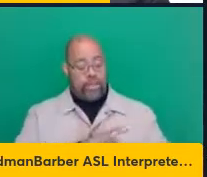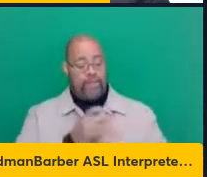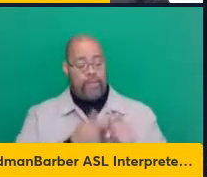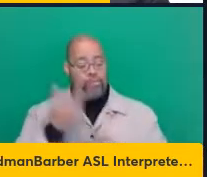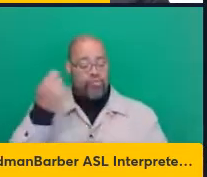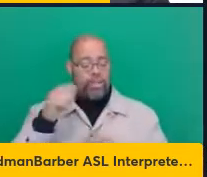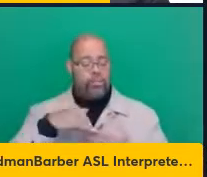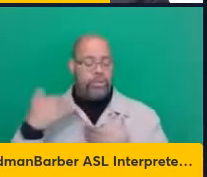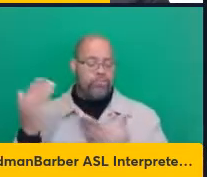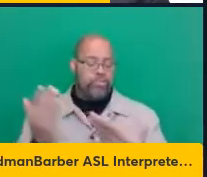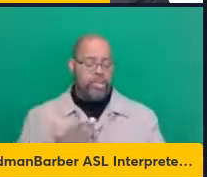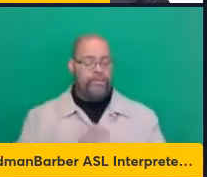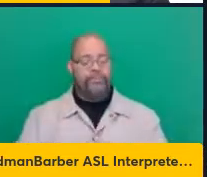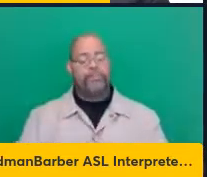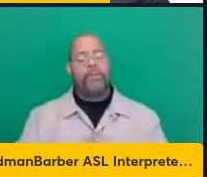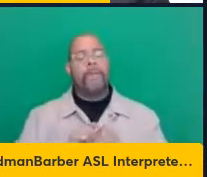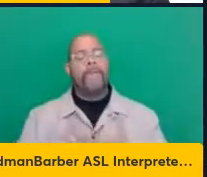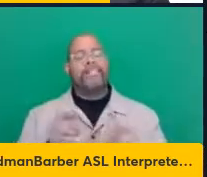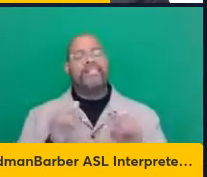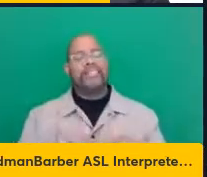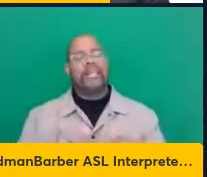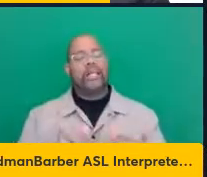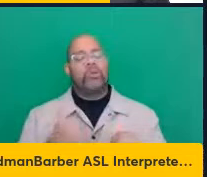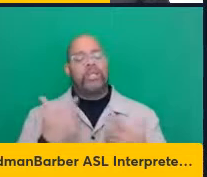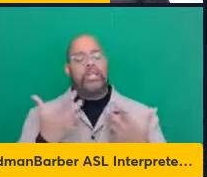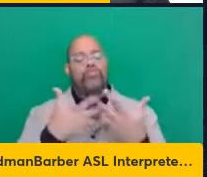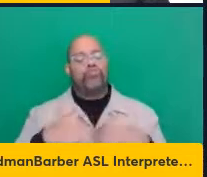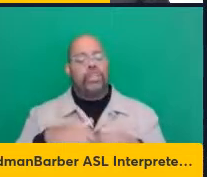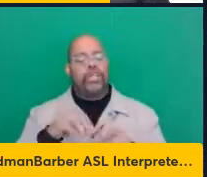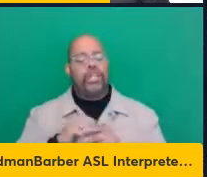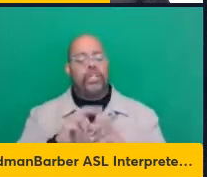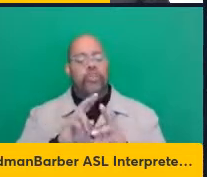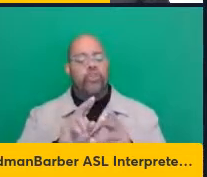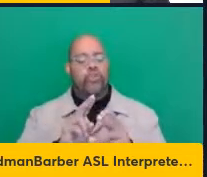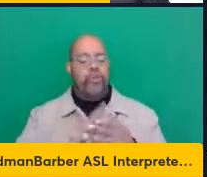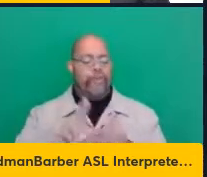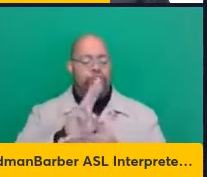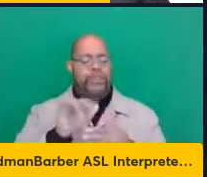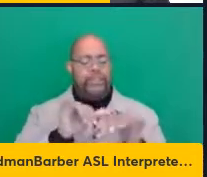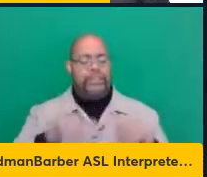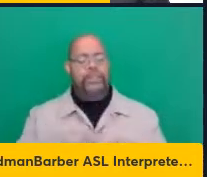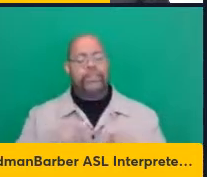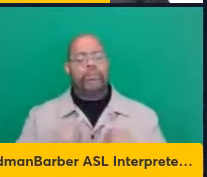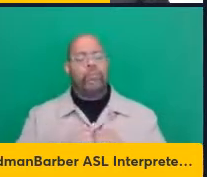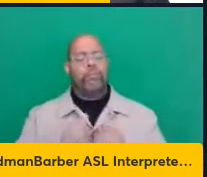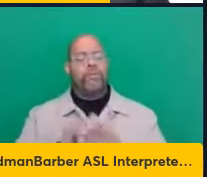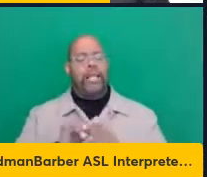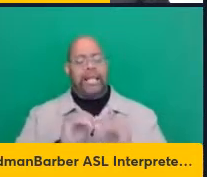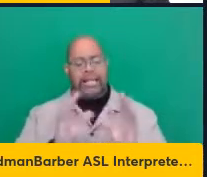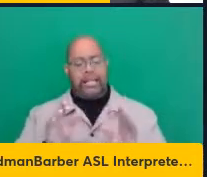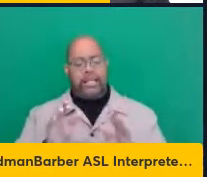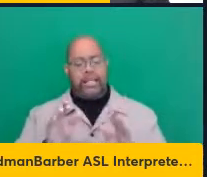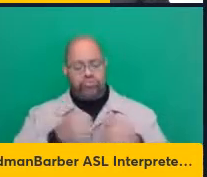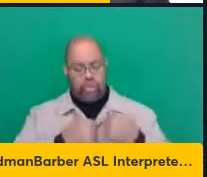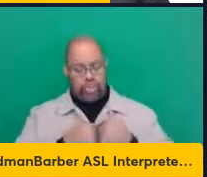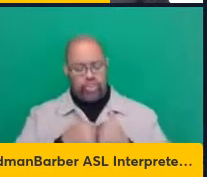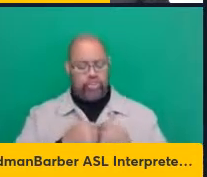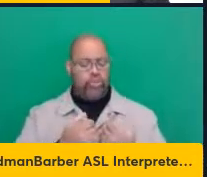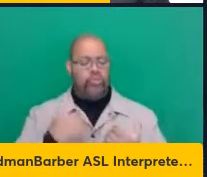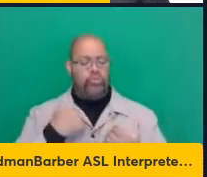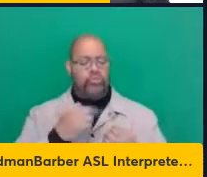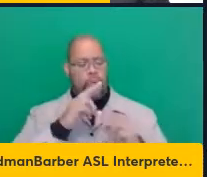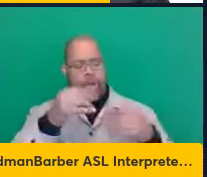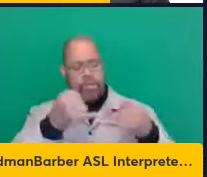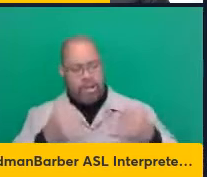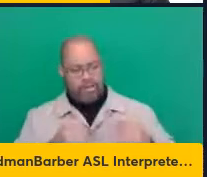that we bring in. But still, we're integrated within the university system with a clear governance structure, with a reporting line